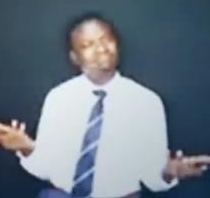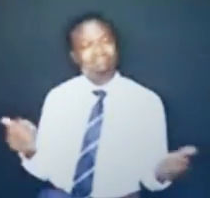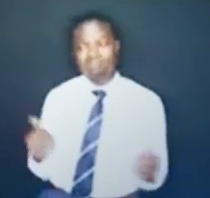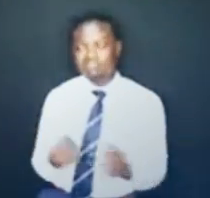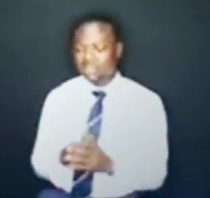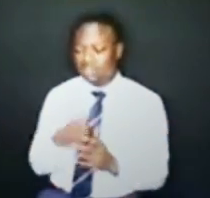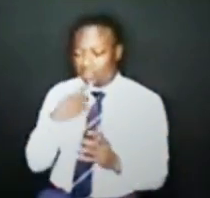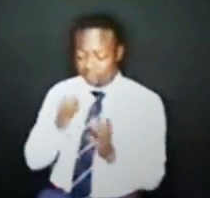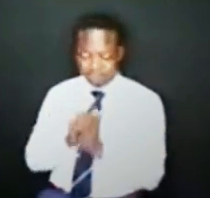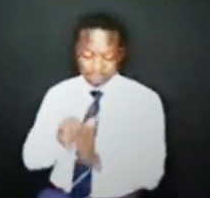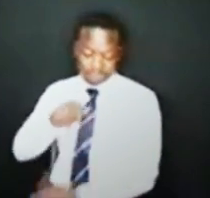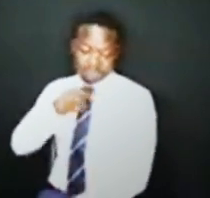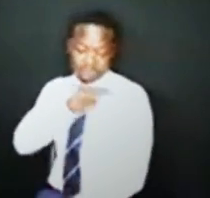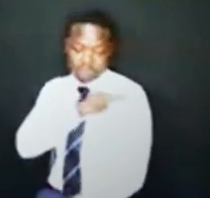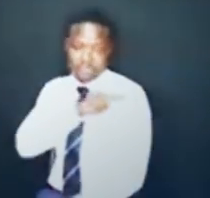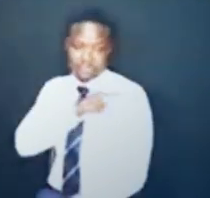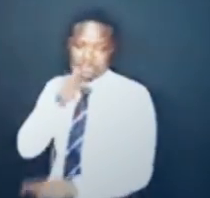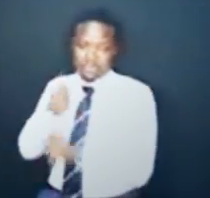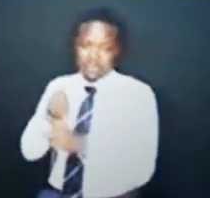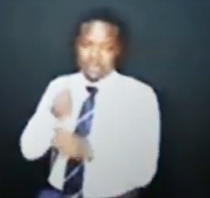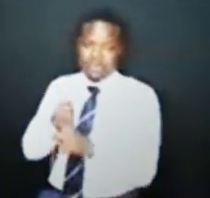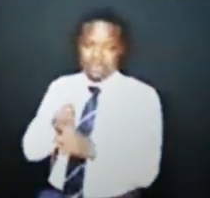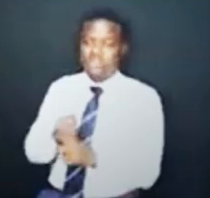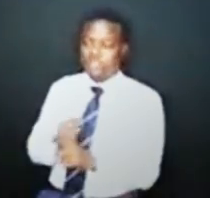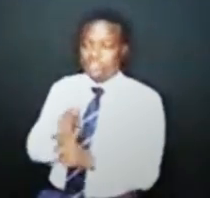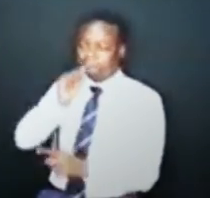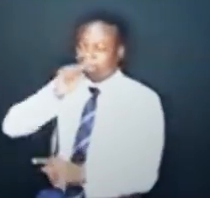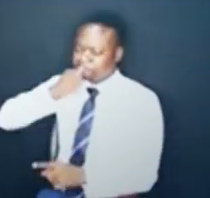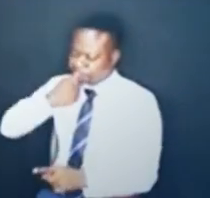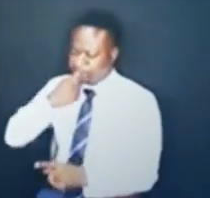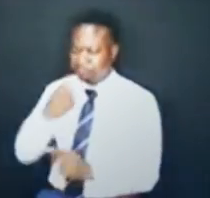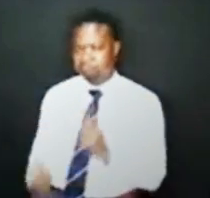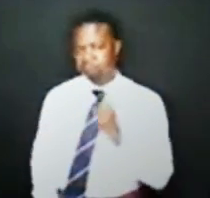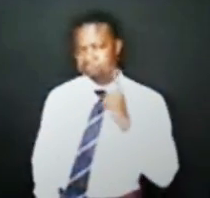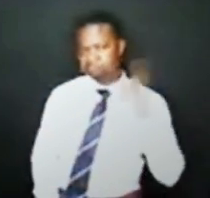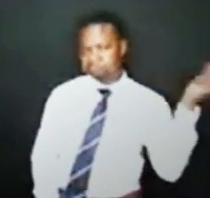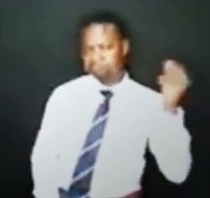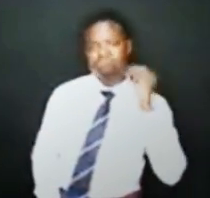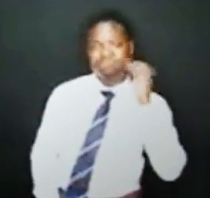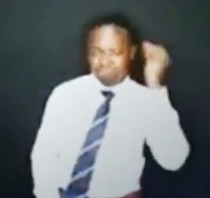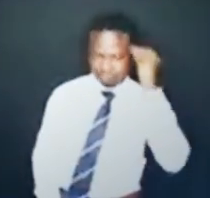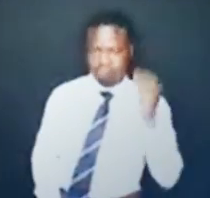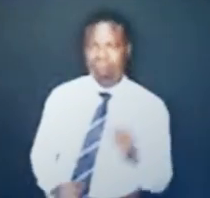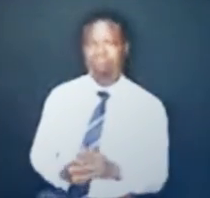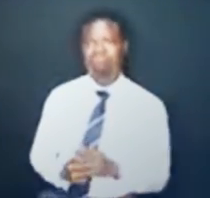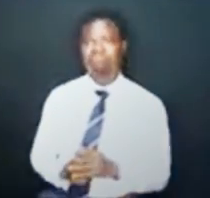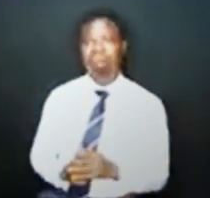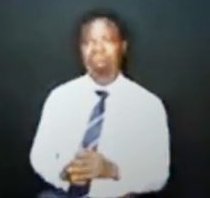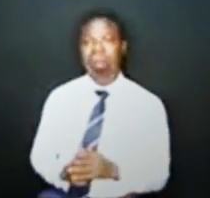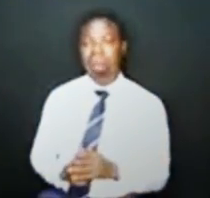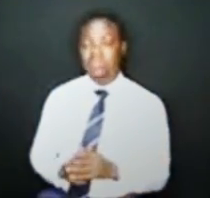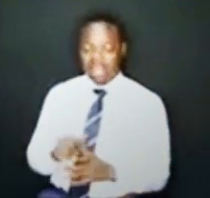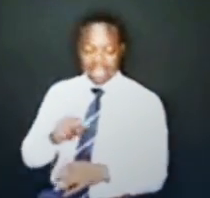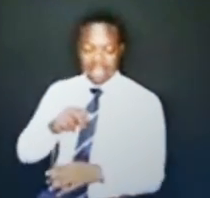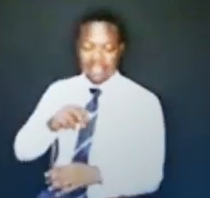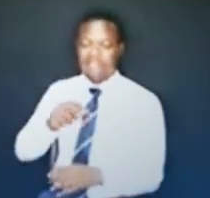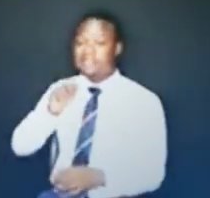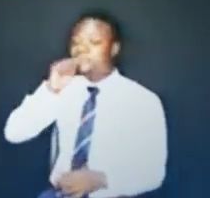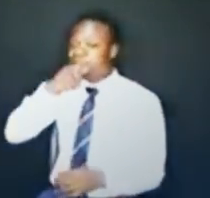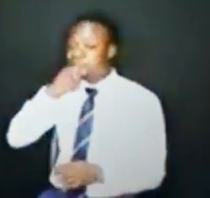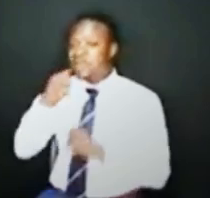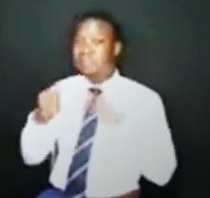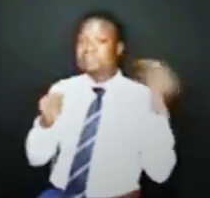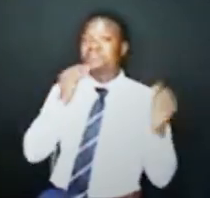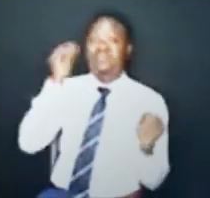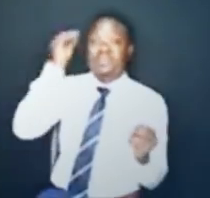Nevertheless, Haman restrained himself and went home. Now, restraining yourself and going home is no solution. What that means